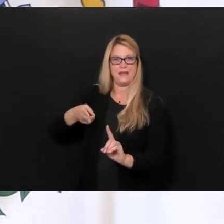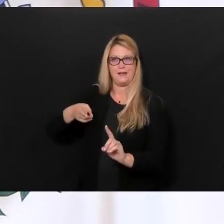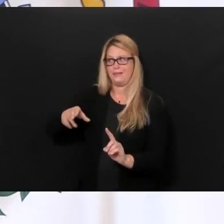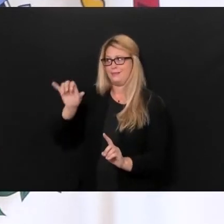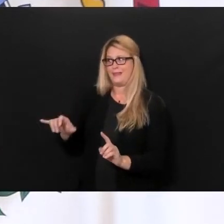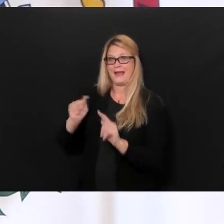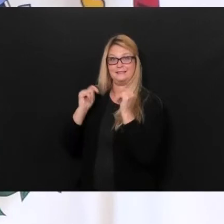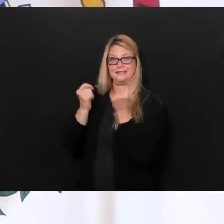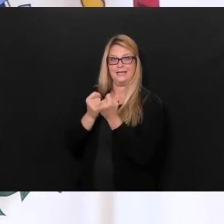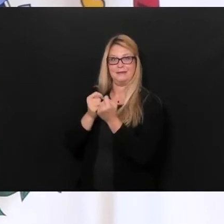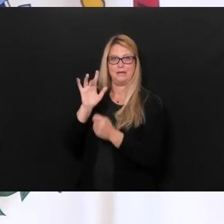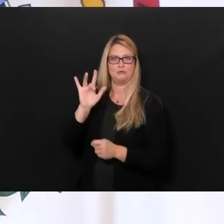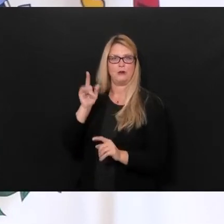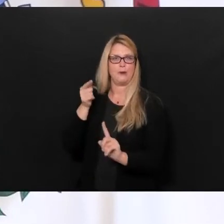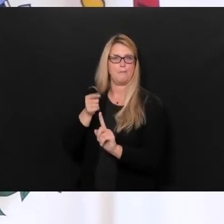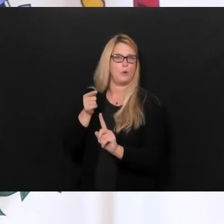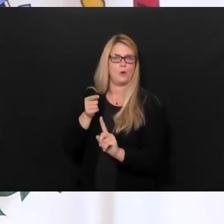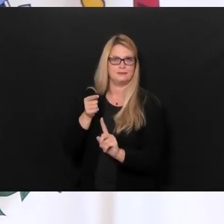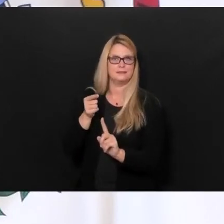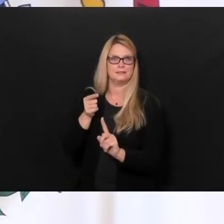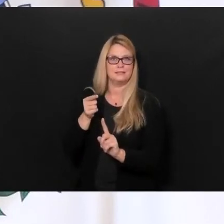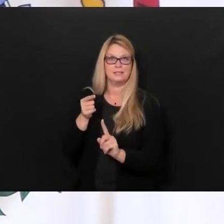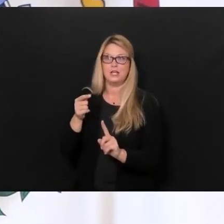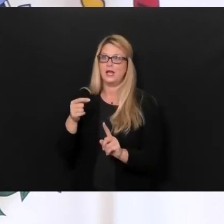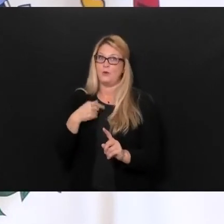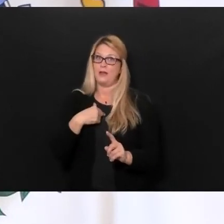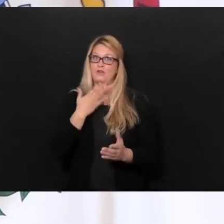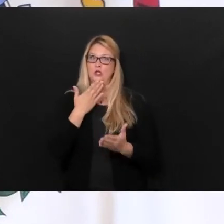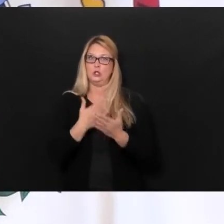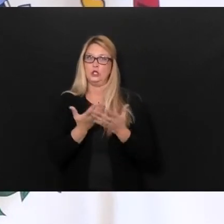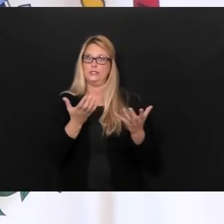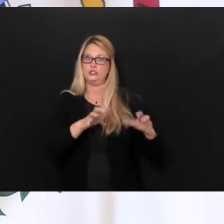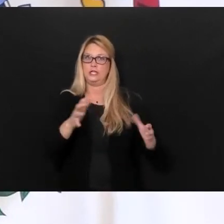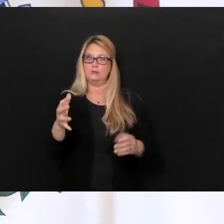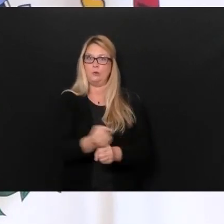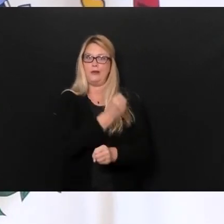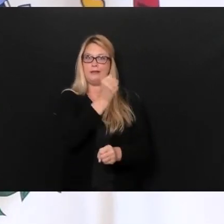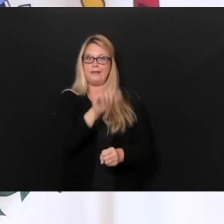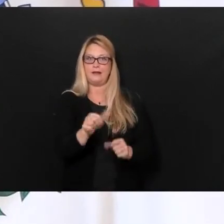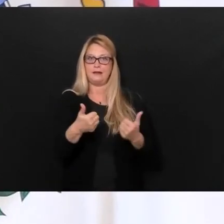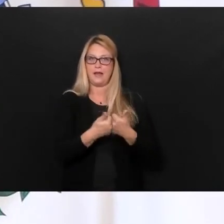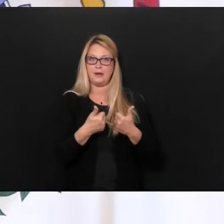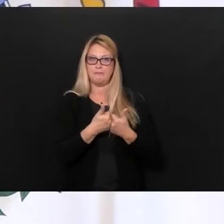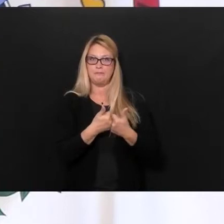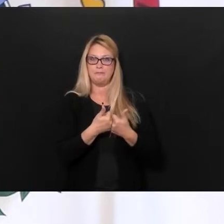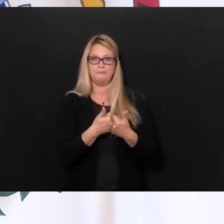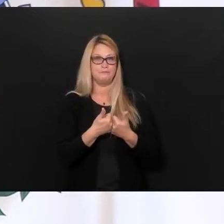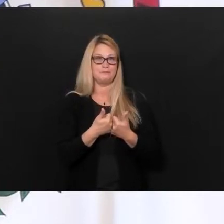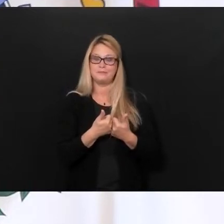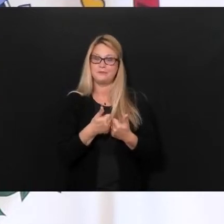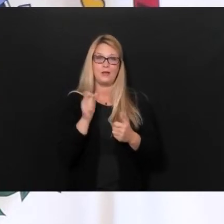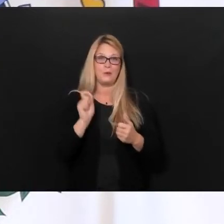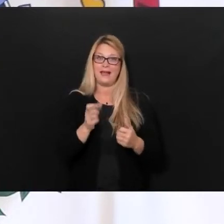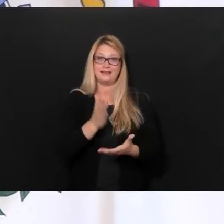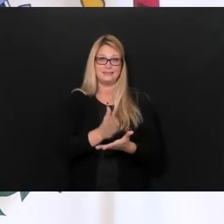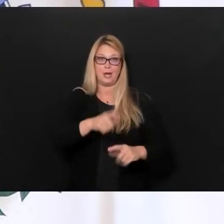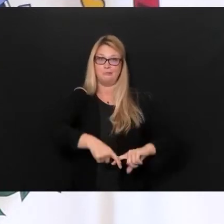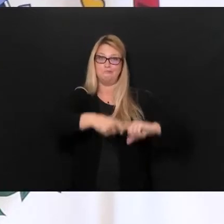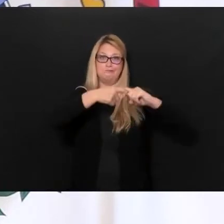regular season to go to the Final Four with a real shot to win. And we pulled the plug on